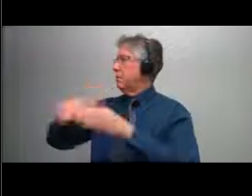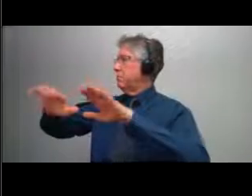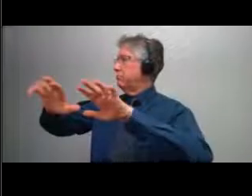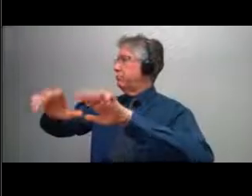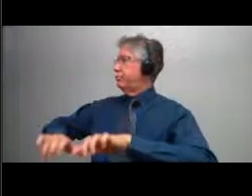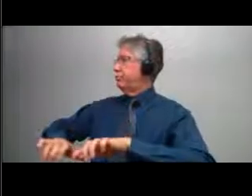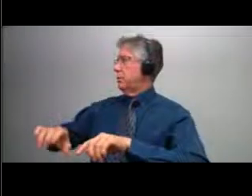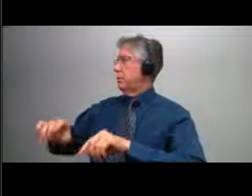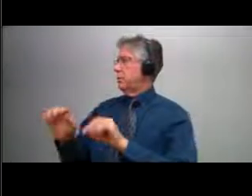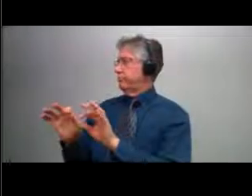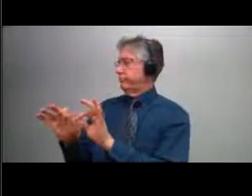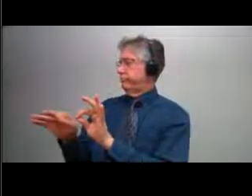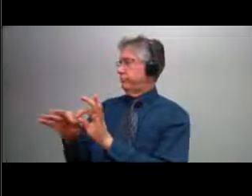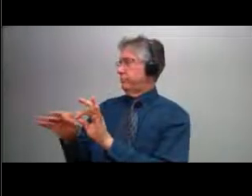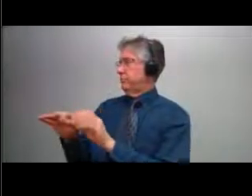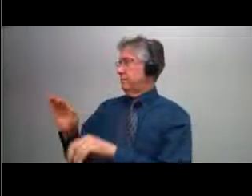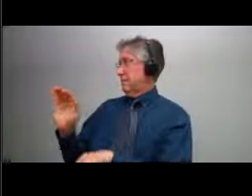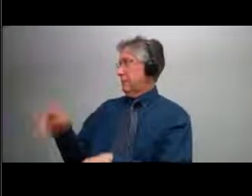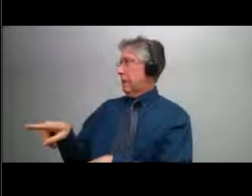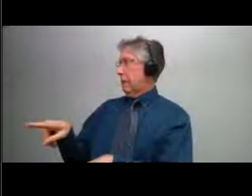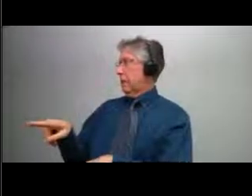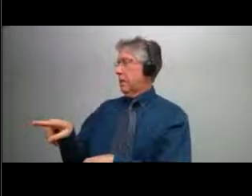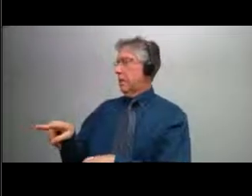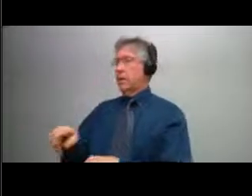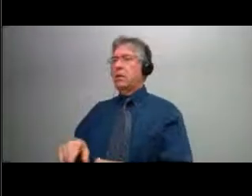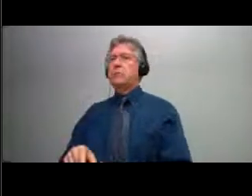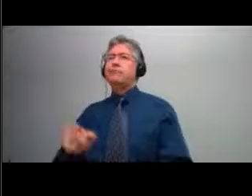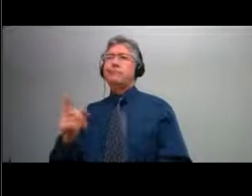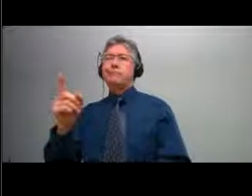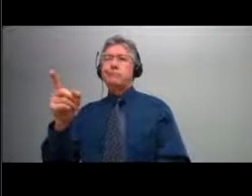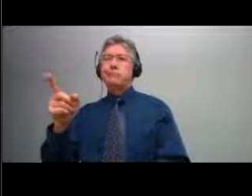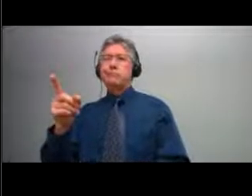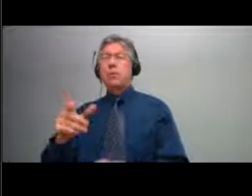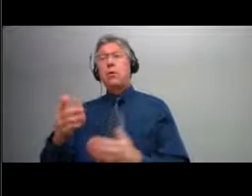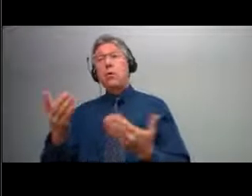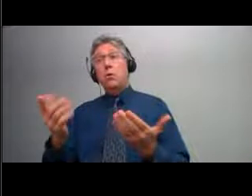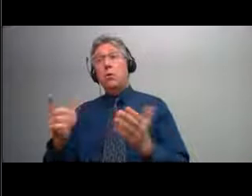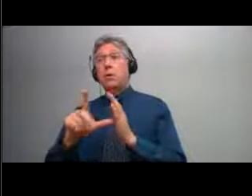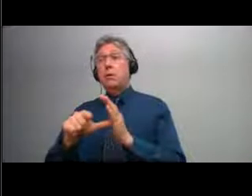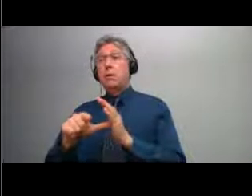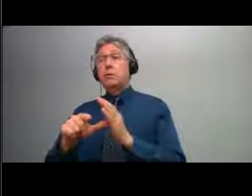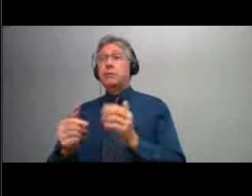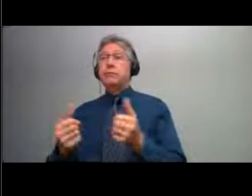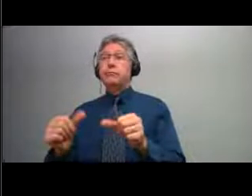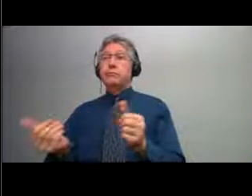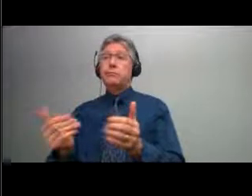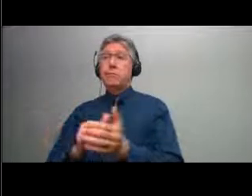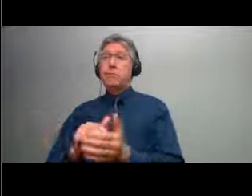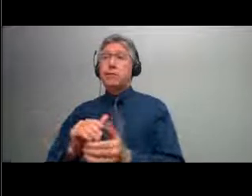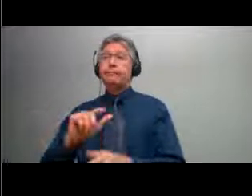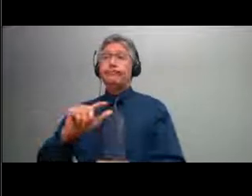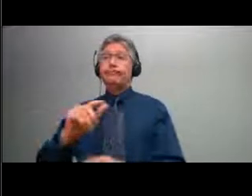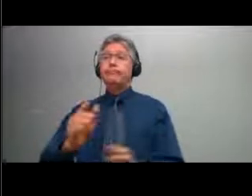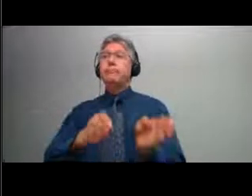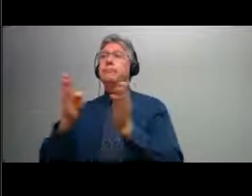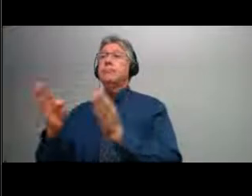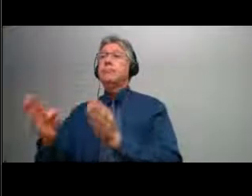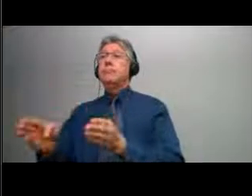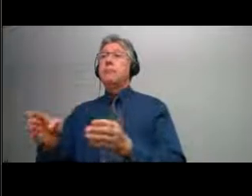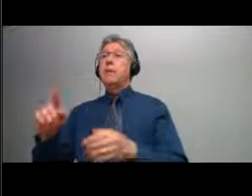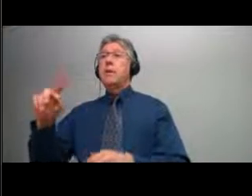in the comment form. Yep, or we can come back to him later. Okay. Zamir, the